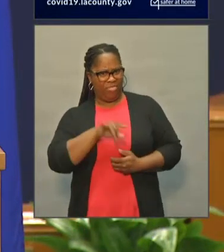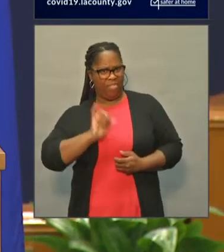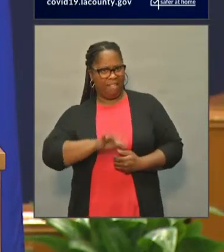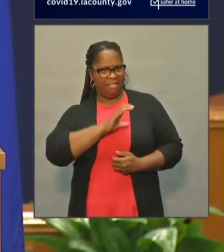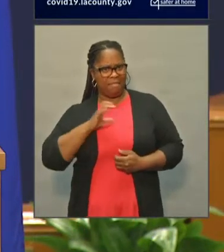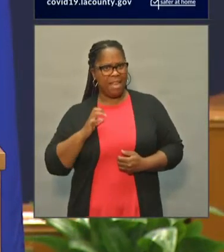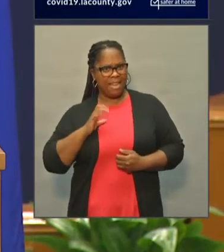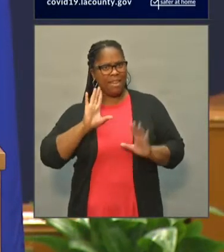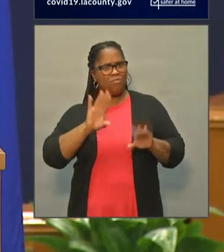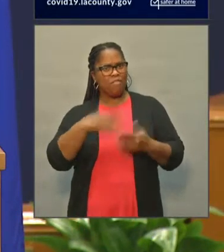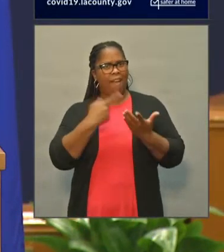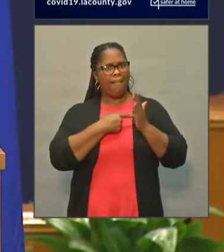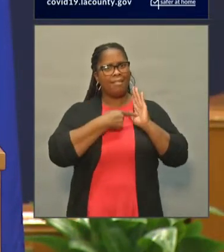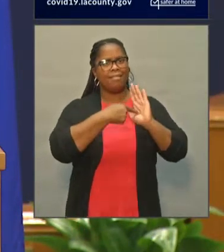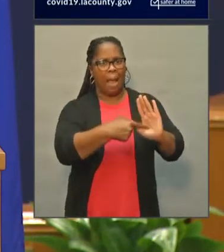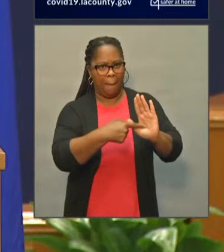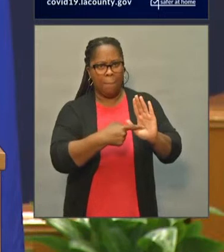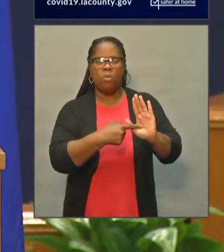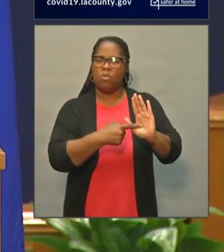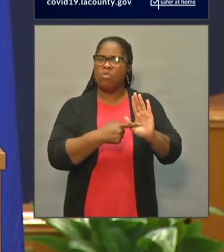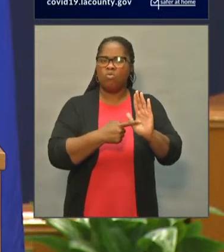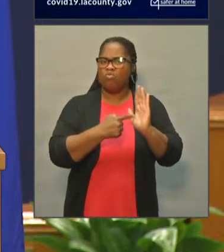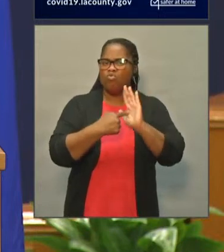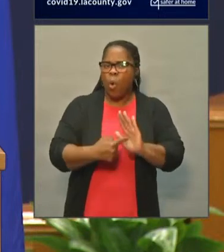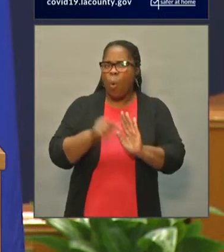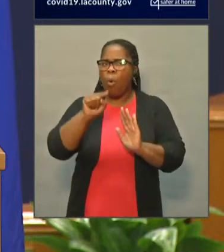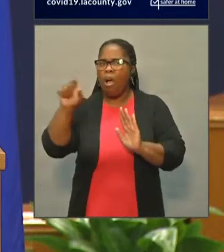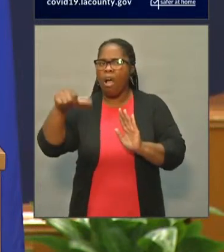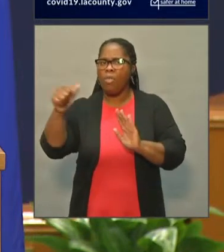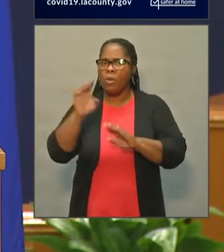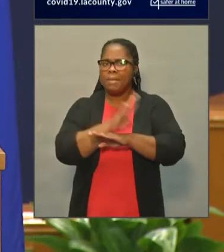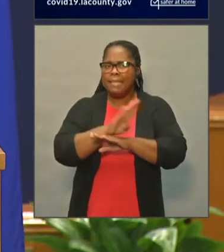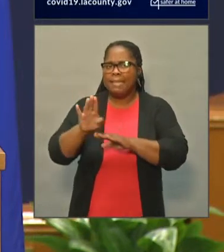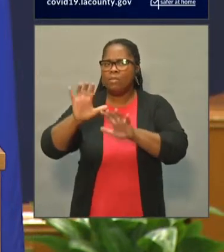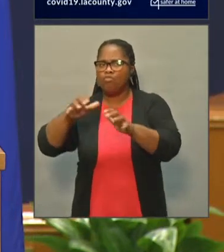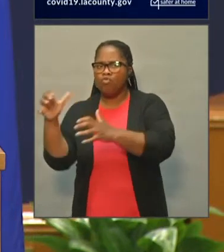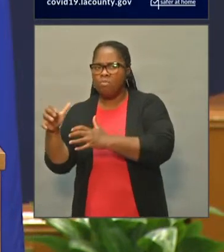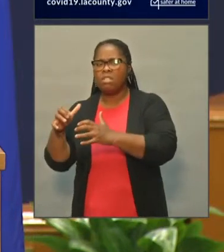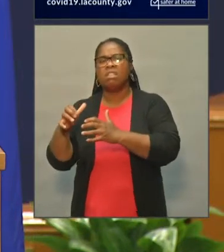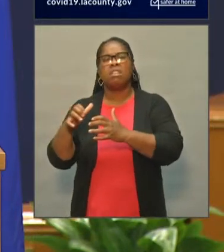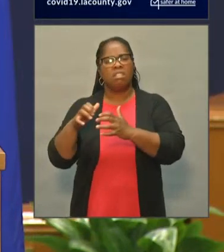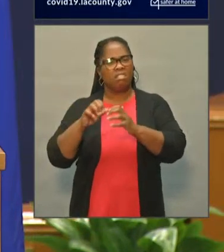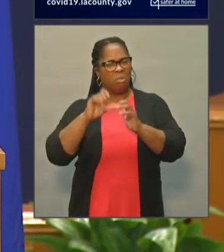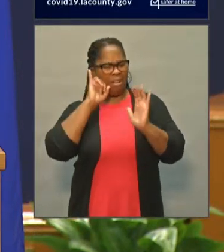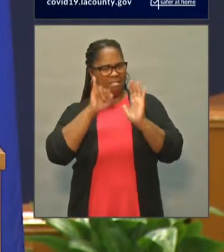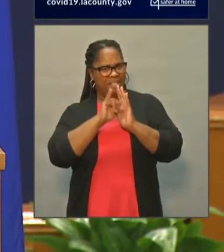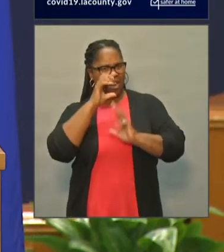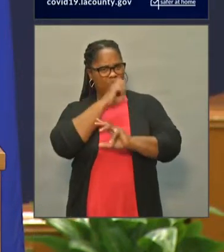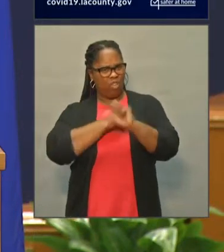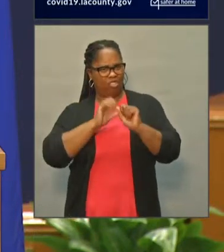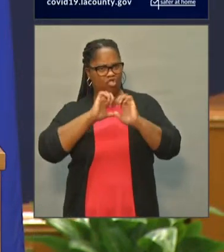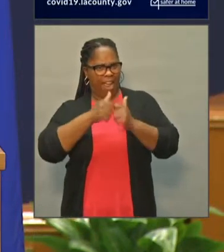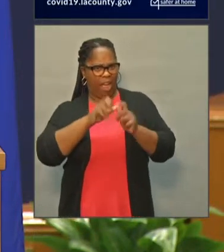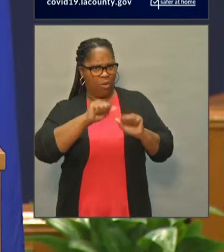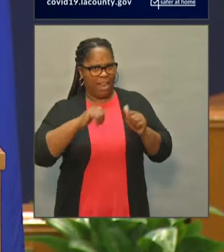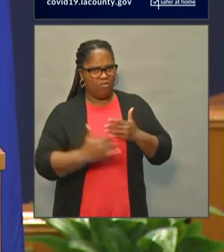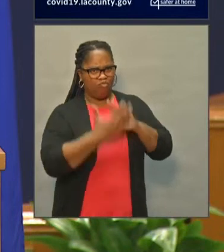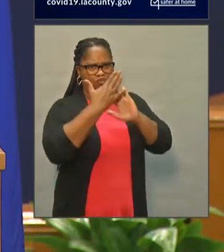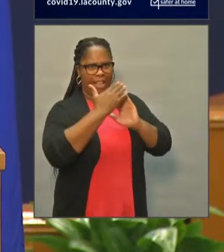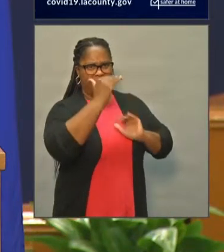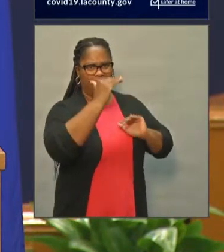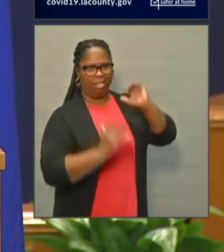that employees, especially our lower wage workers, are able to identify strategies with their